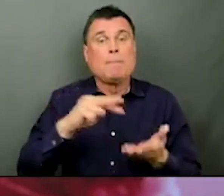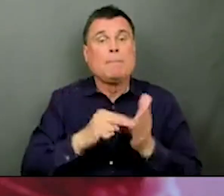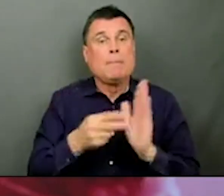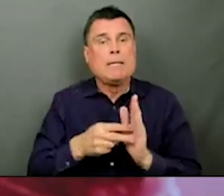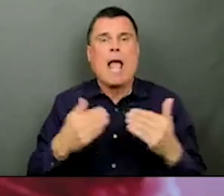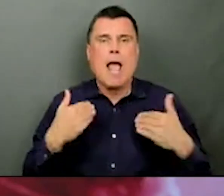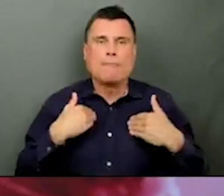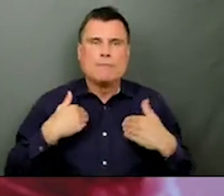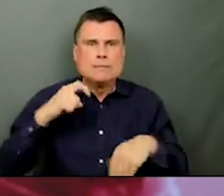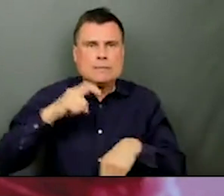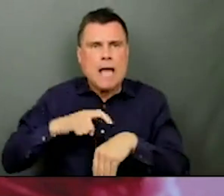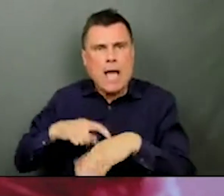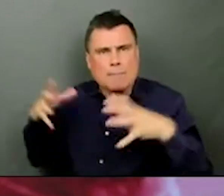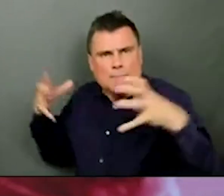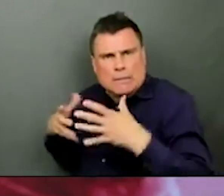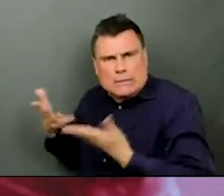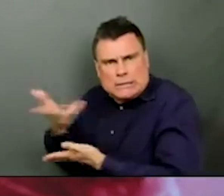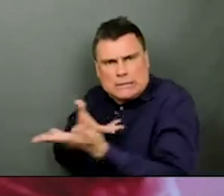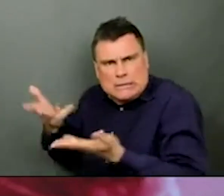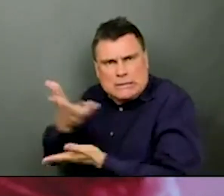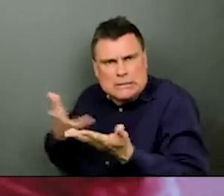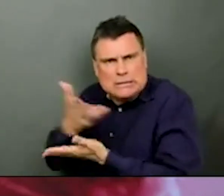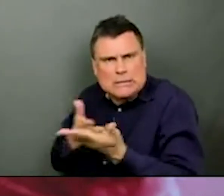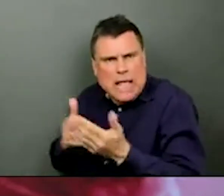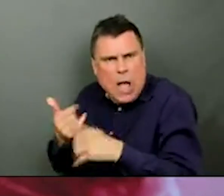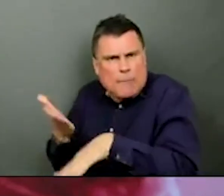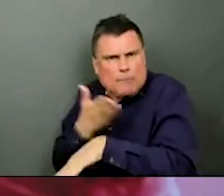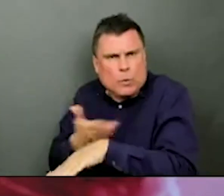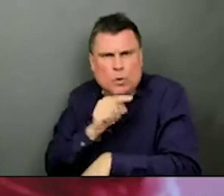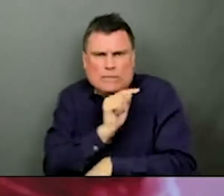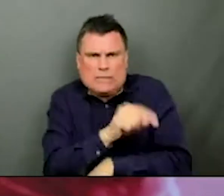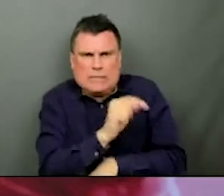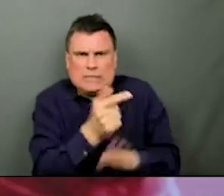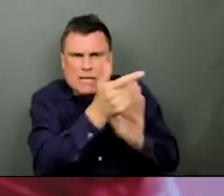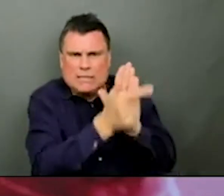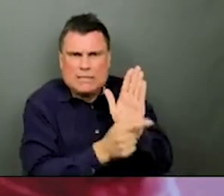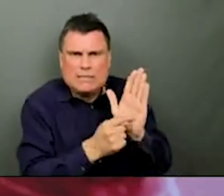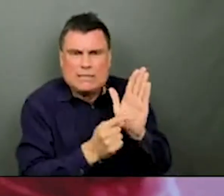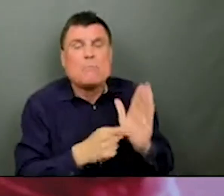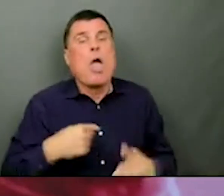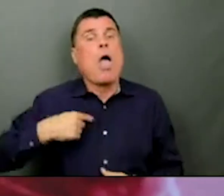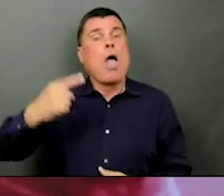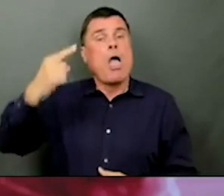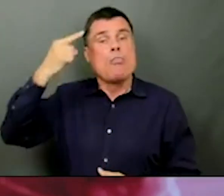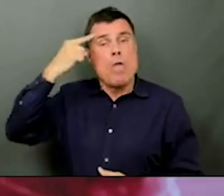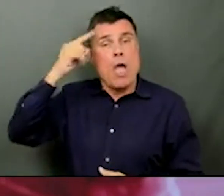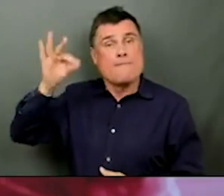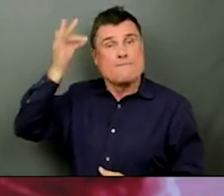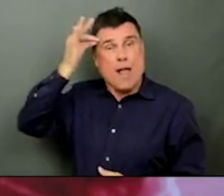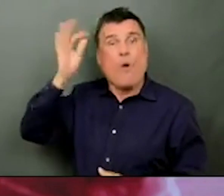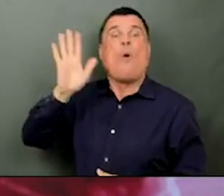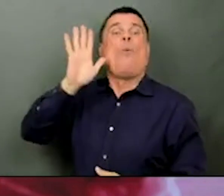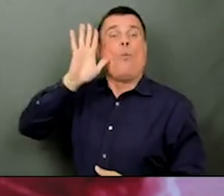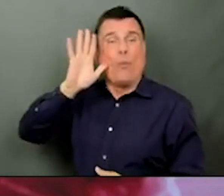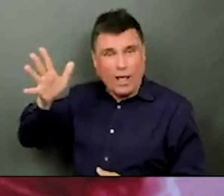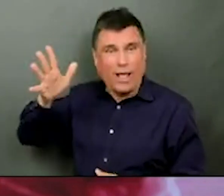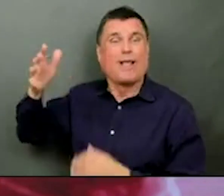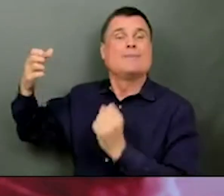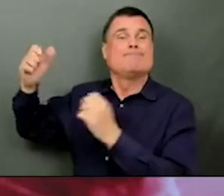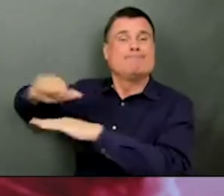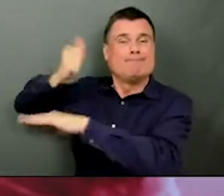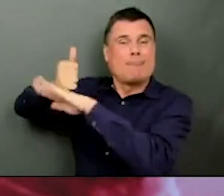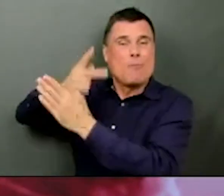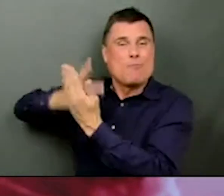about how can we refine this. I left it to the federal government to do this work because they said in good faith they would do so. It didn't meet